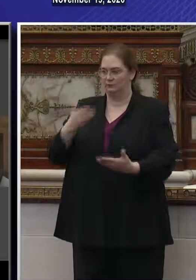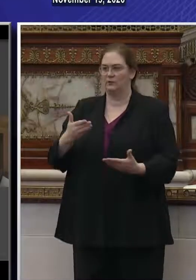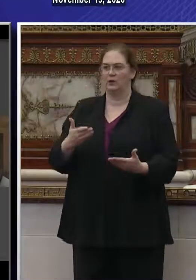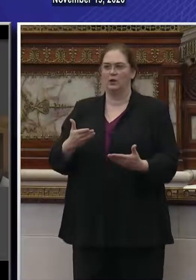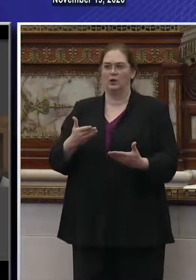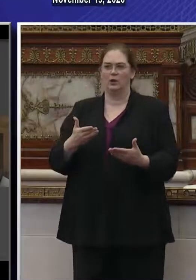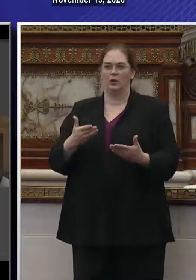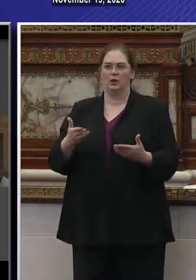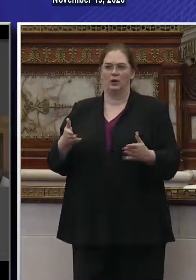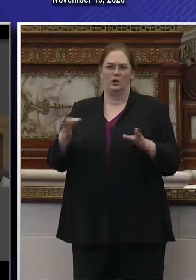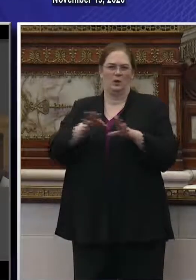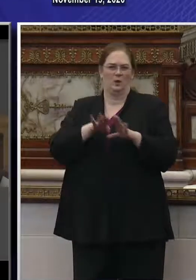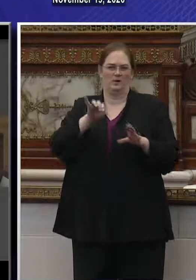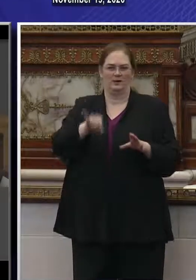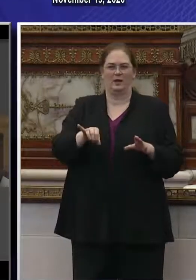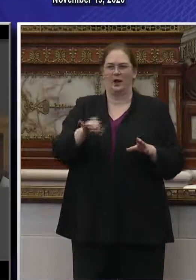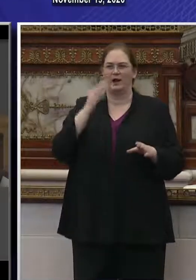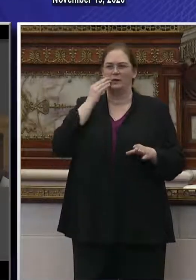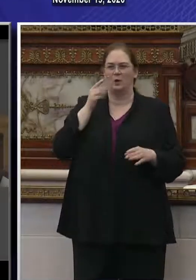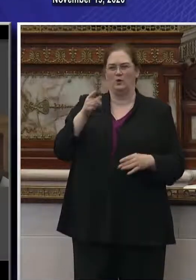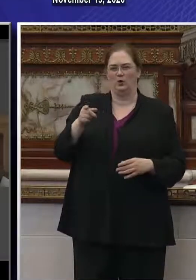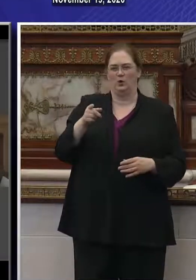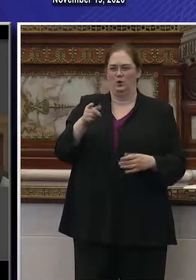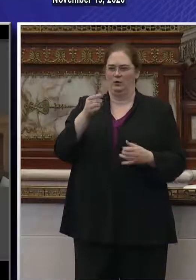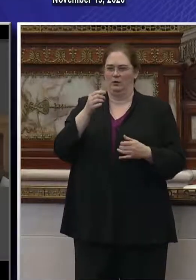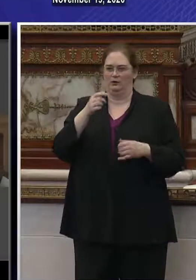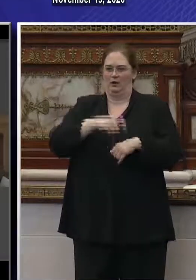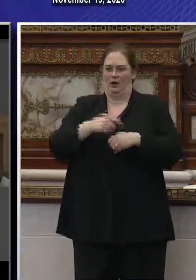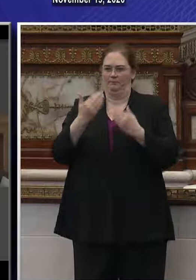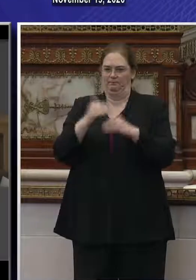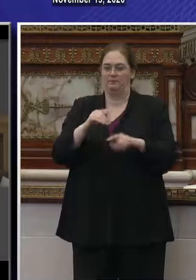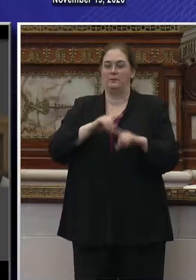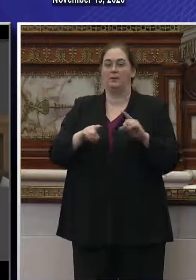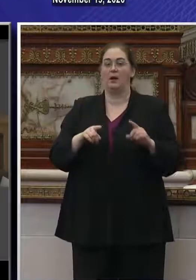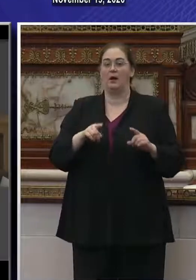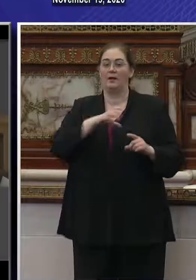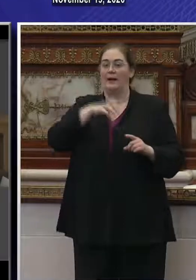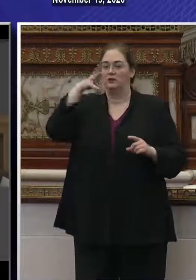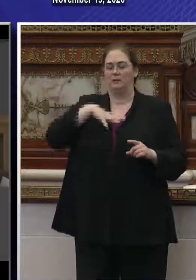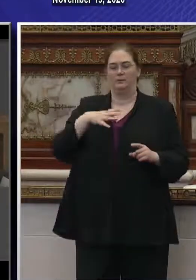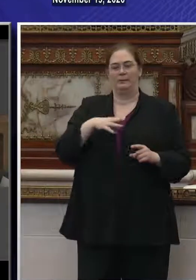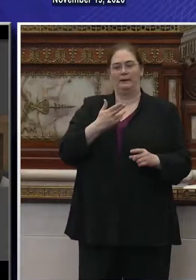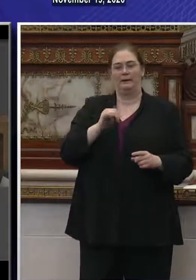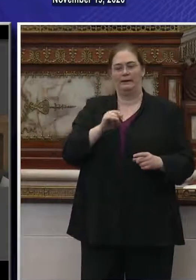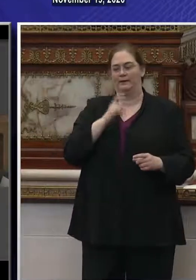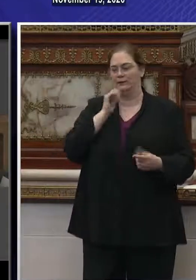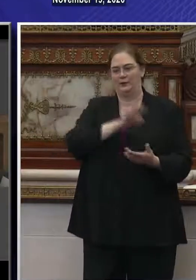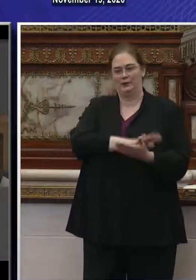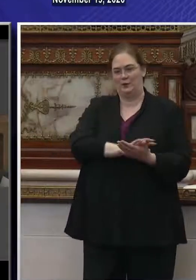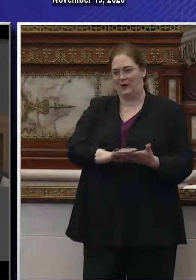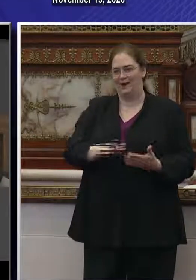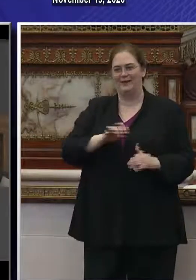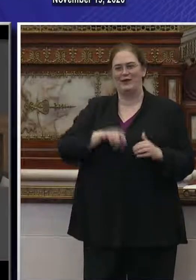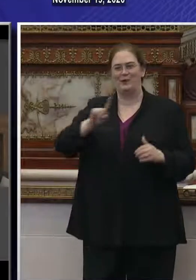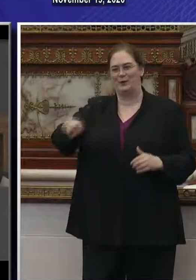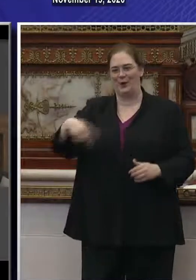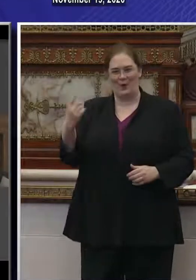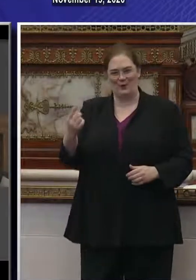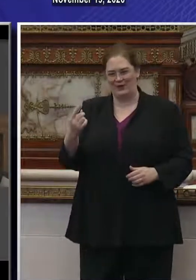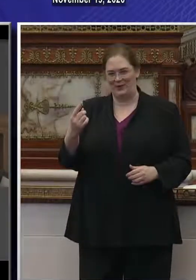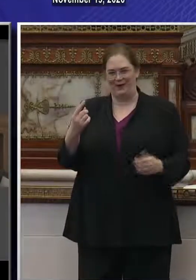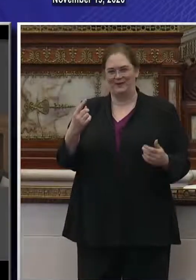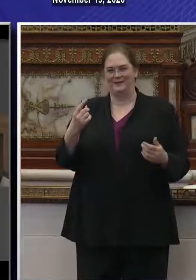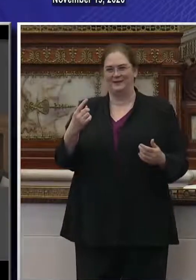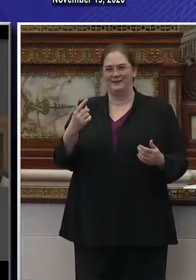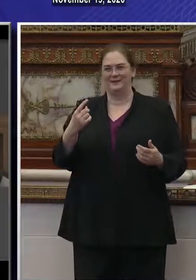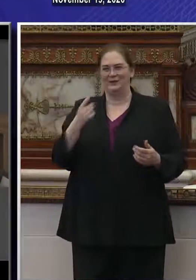closing, because I know that you have to leave, Dr. Nettles, but Councilman Heen was just being way too kind by saying that you were the only one who